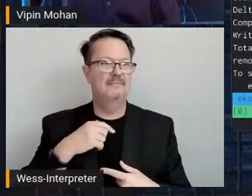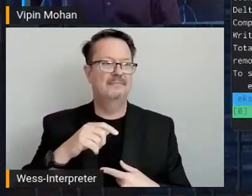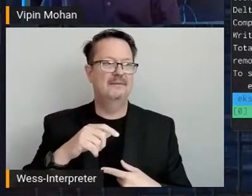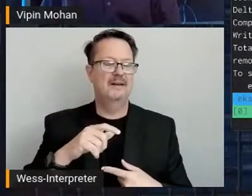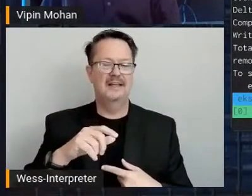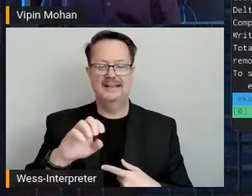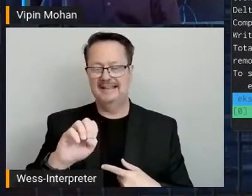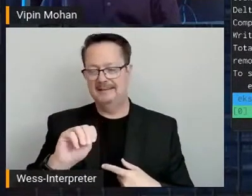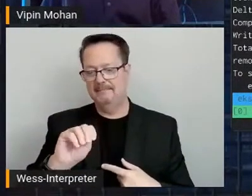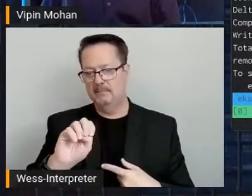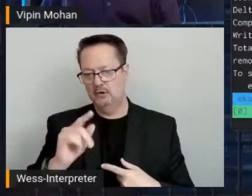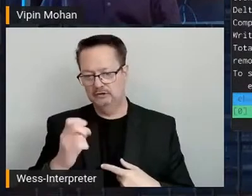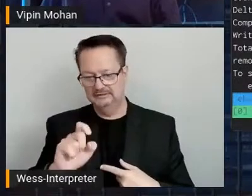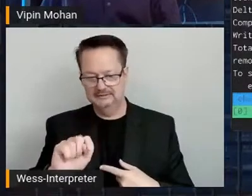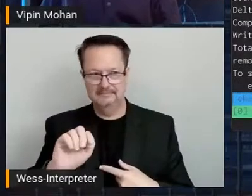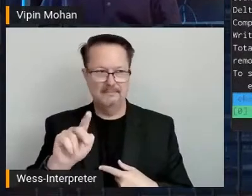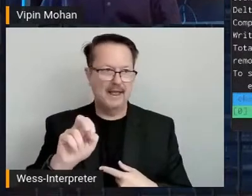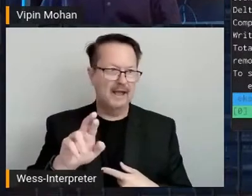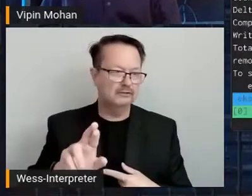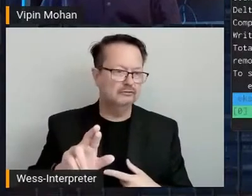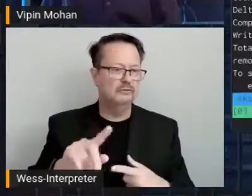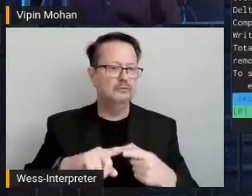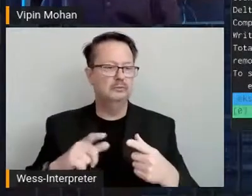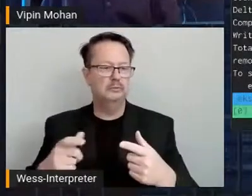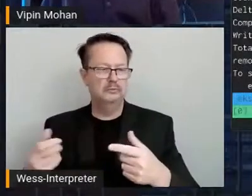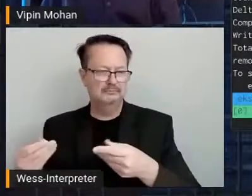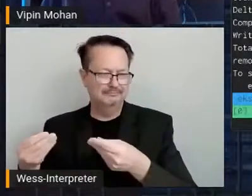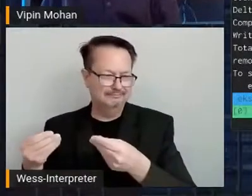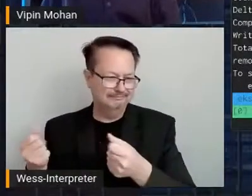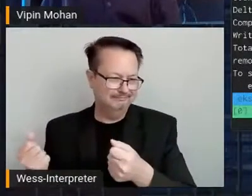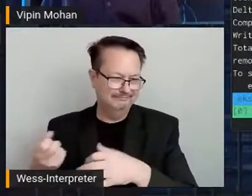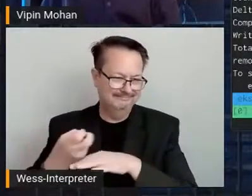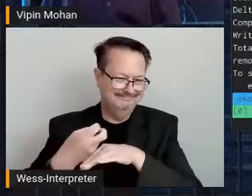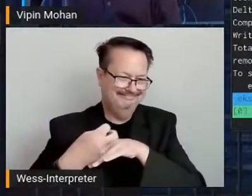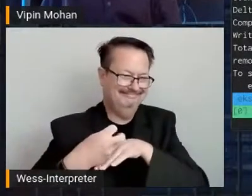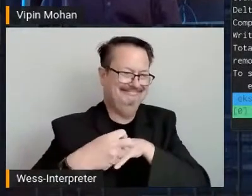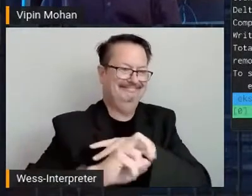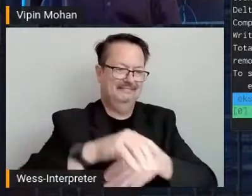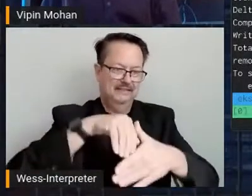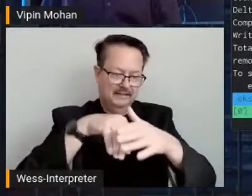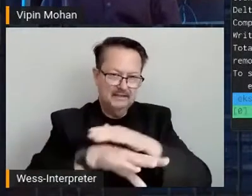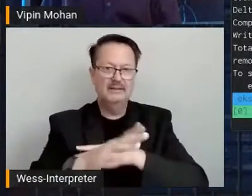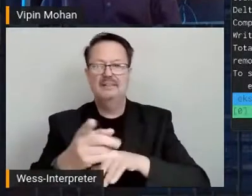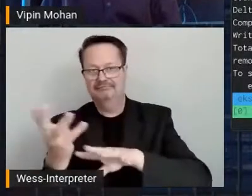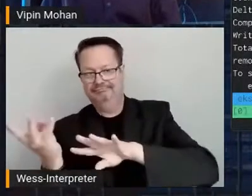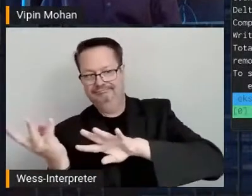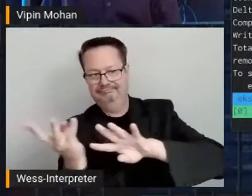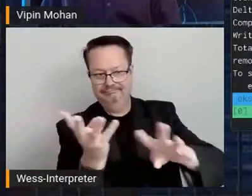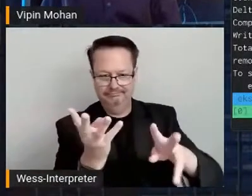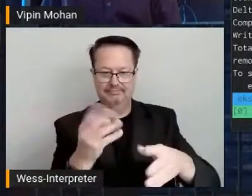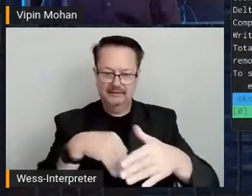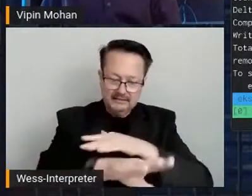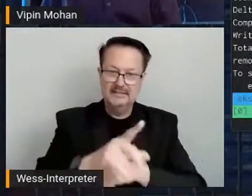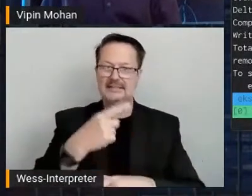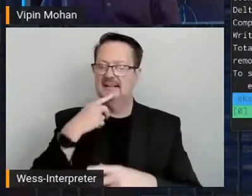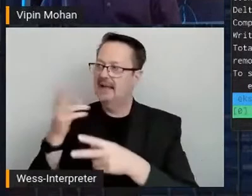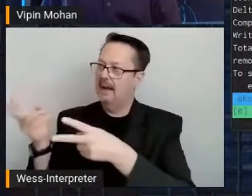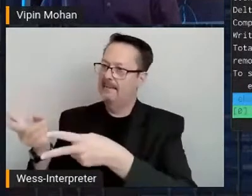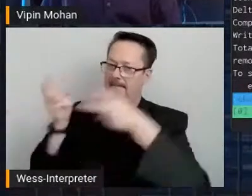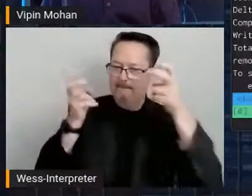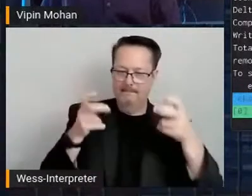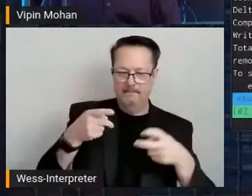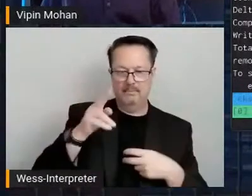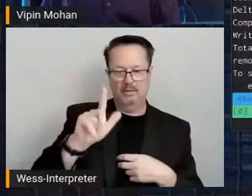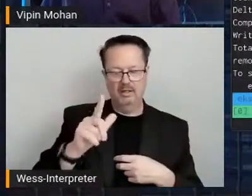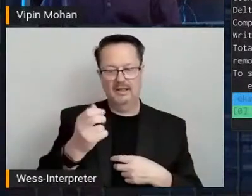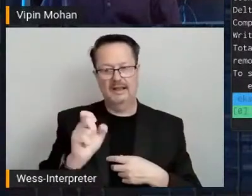review process people have to get that merged. Yeah. The Flux controller, it's already deployed in cluster. There it goes. It says, hey, I'm just going to pull GitHub,